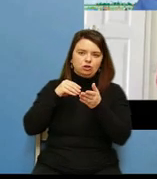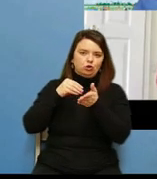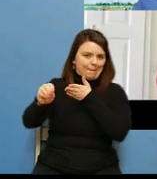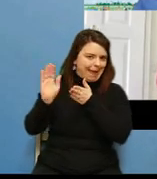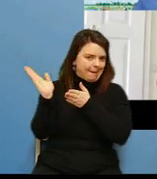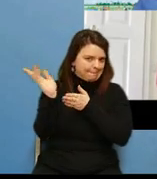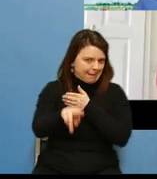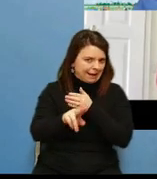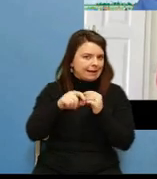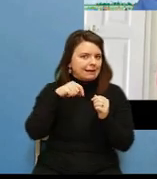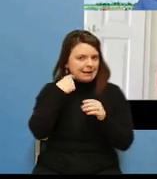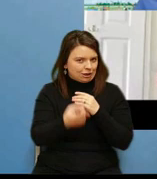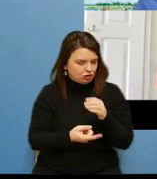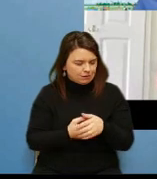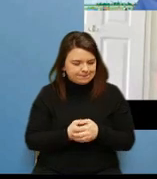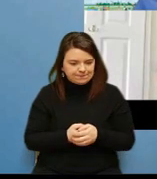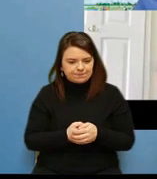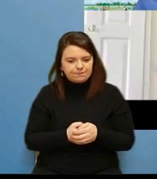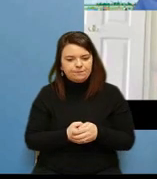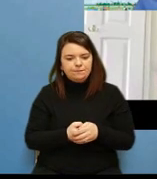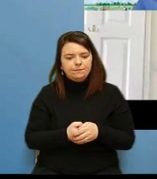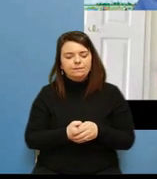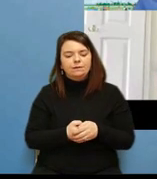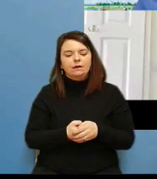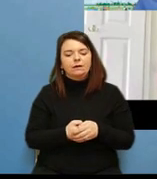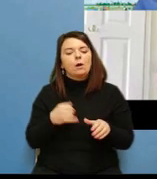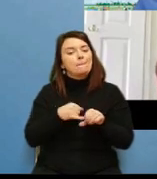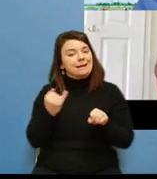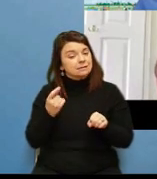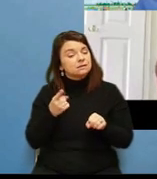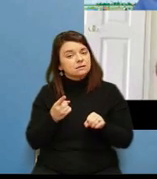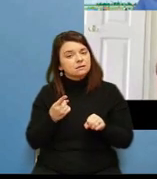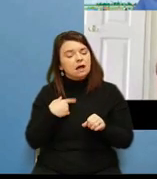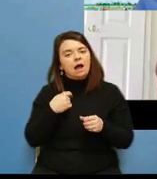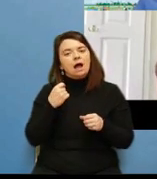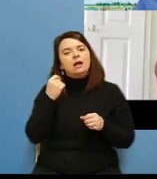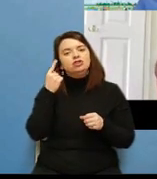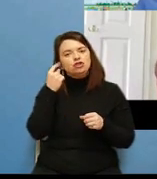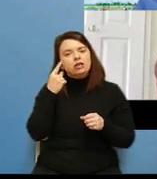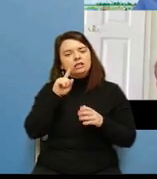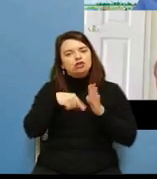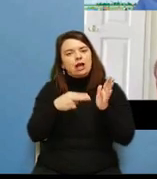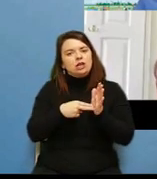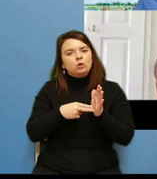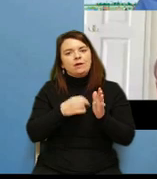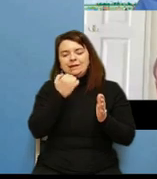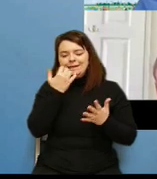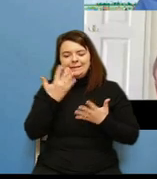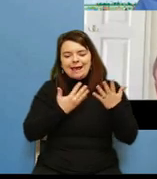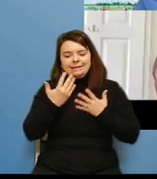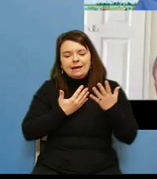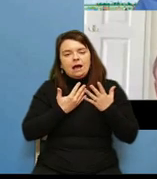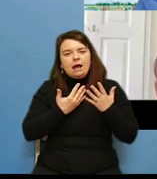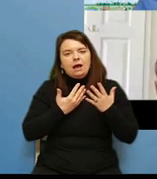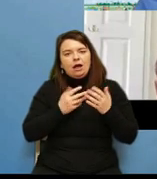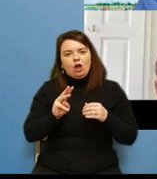cut of category M to pay back early next year. But let's wait and see. Dependence forming medicines. I did suggest that when we got to